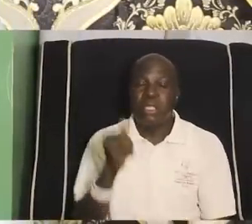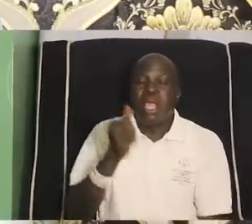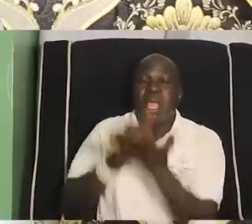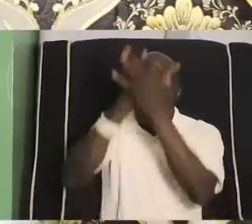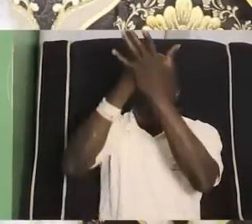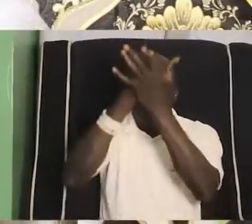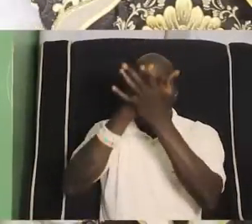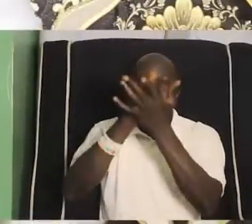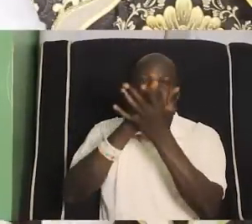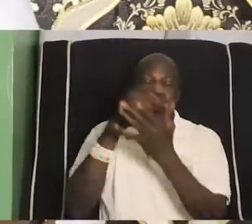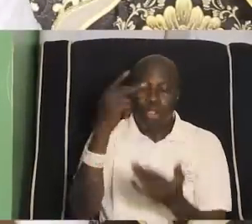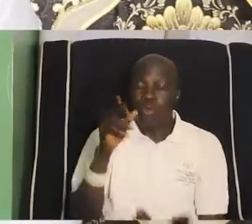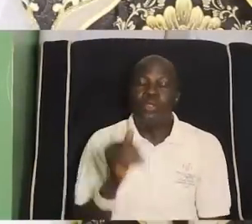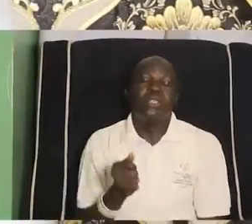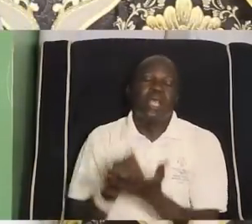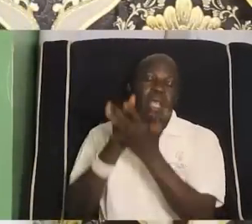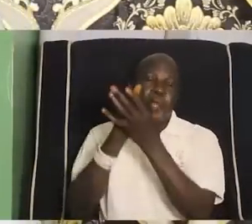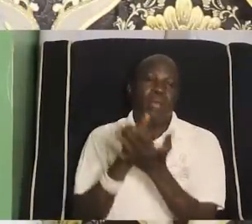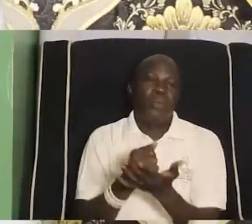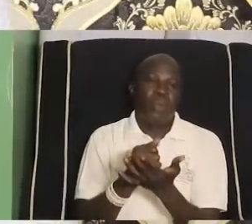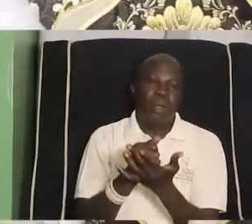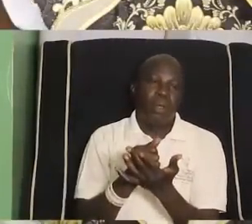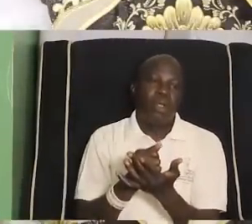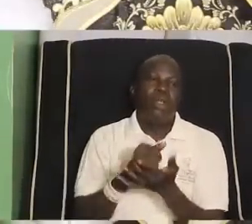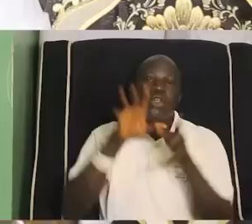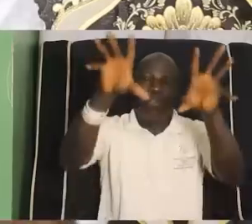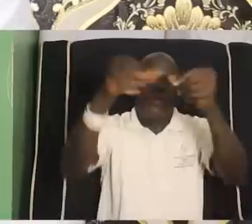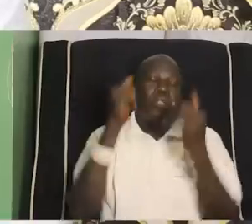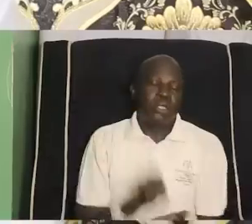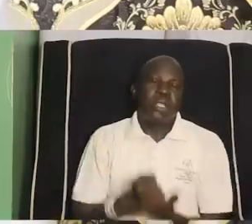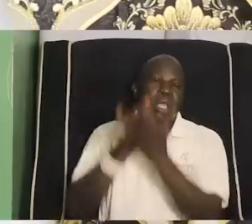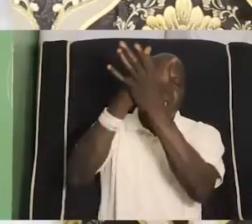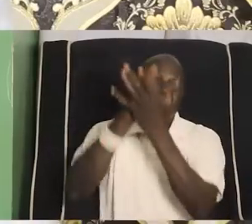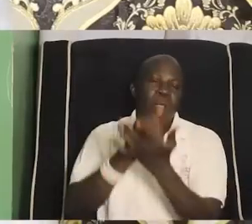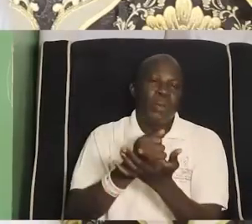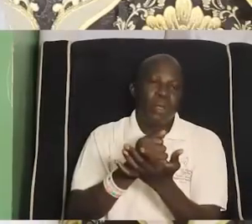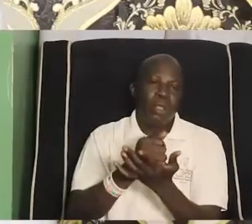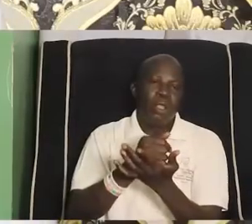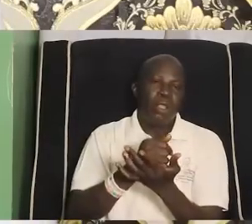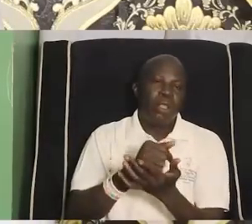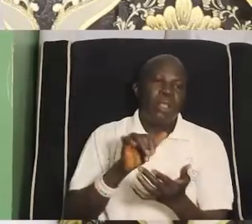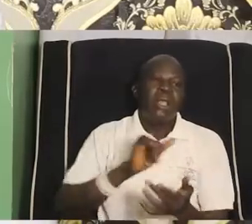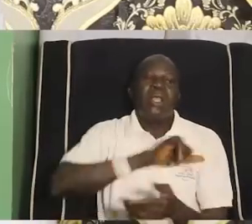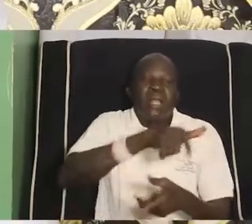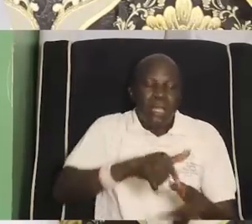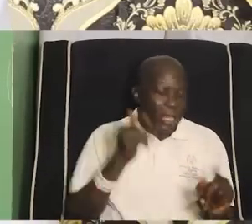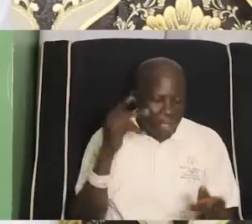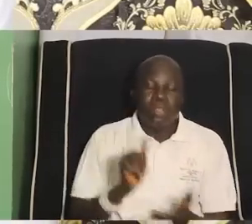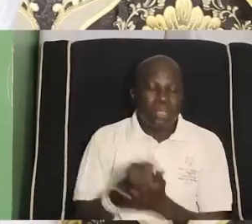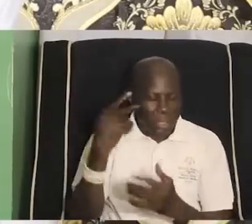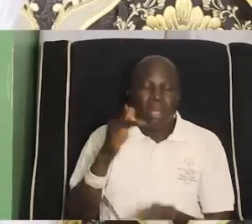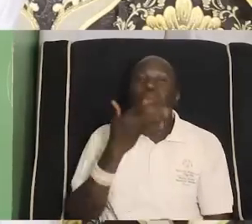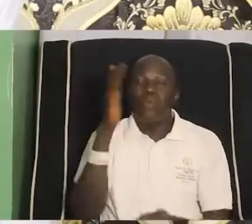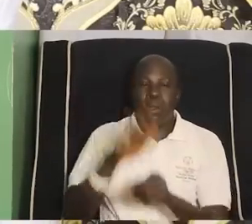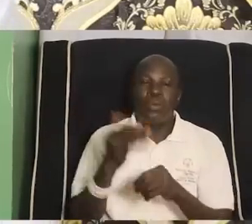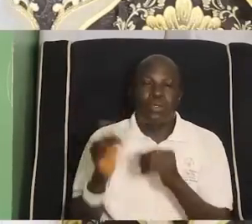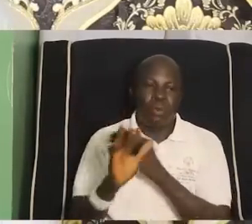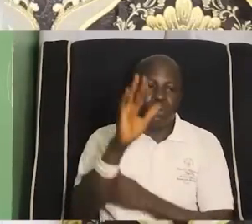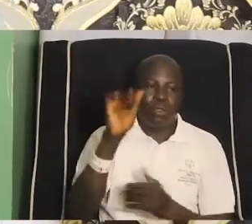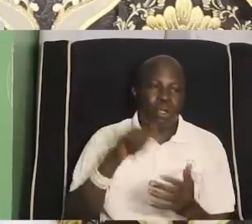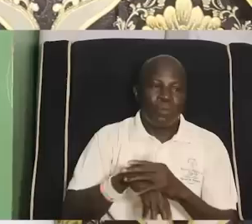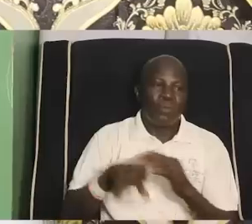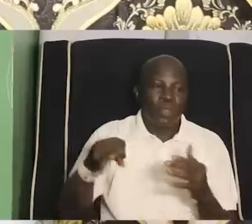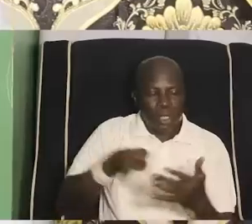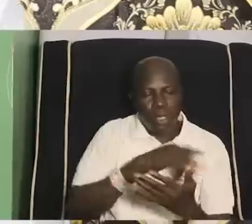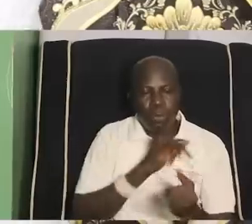Amen. What kind of lower? Amen. What kind of lower? Amen. Yeah, what do the Lord for? Let's look at the promise of God. You know,